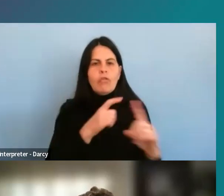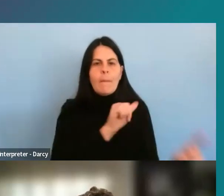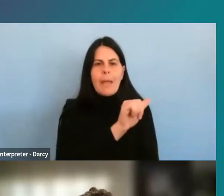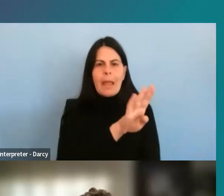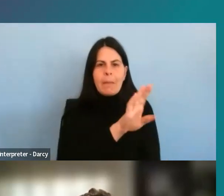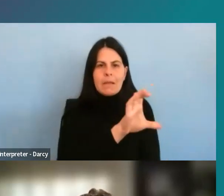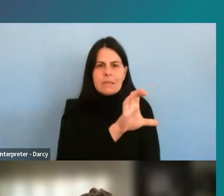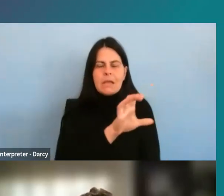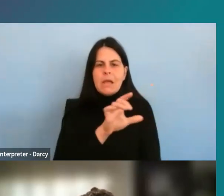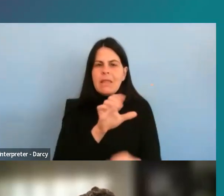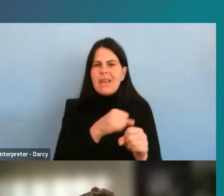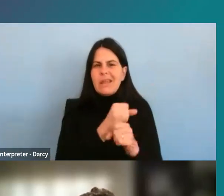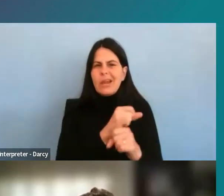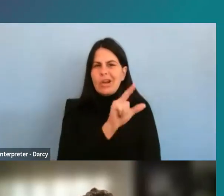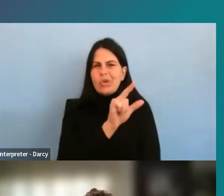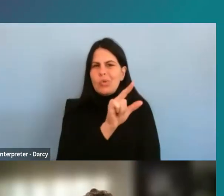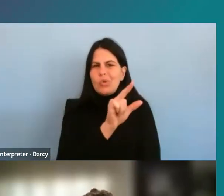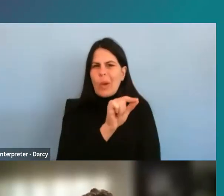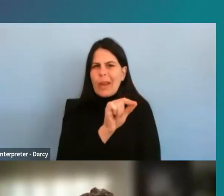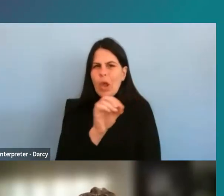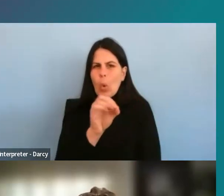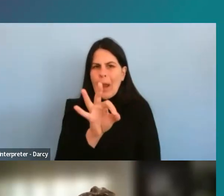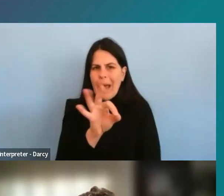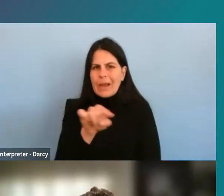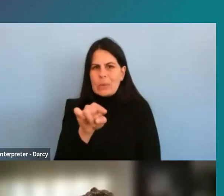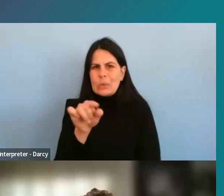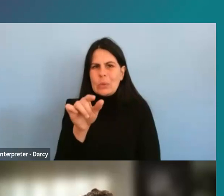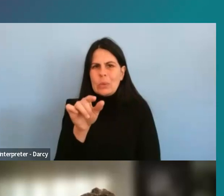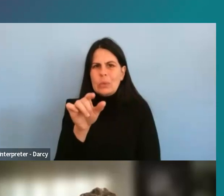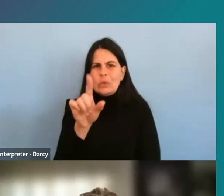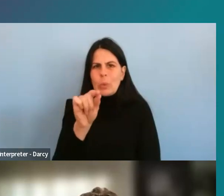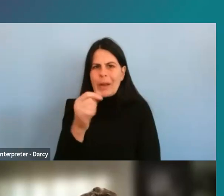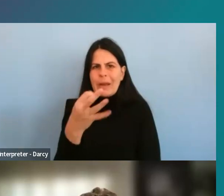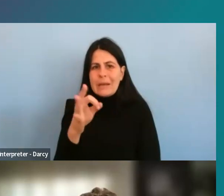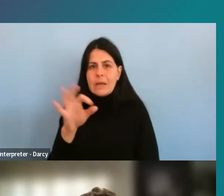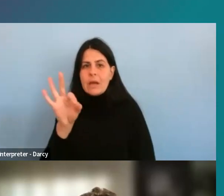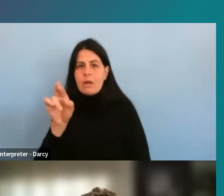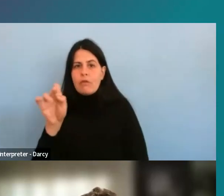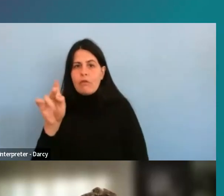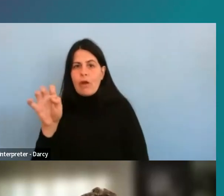to 2019, I think. And Frankie, who was played by Patricia